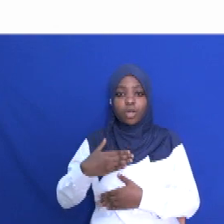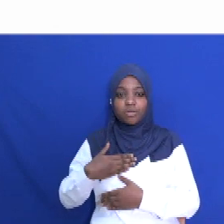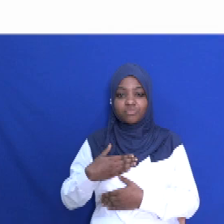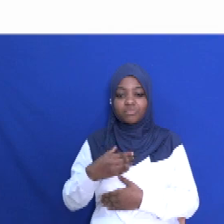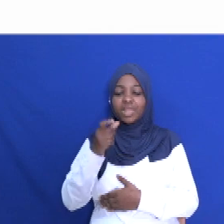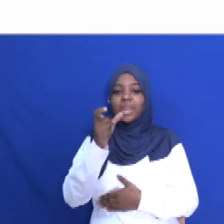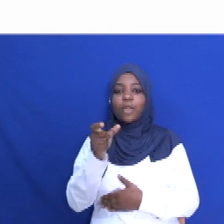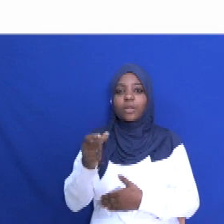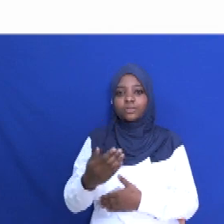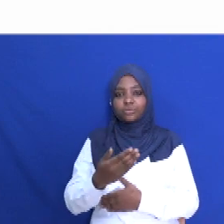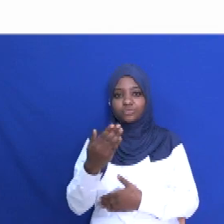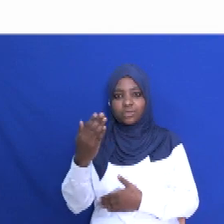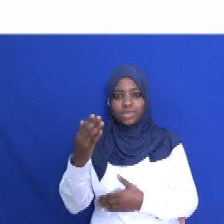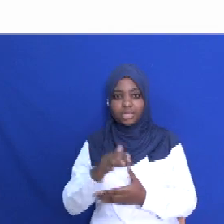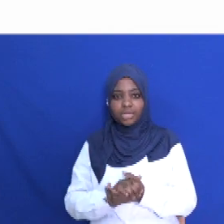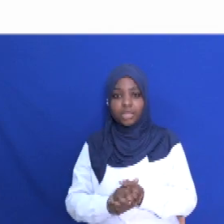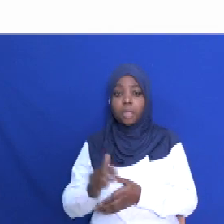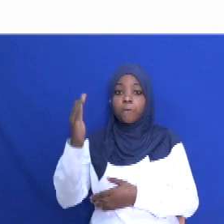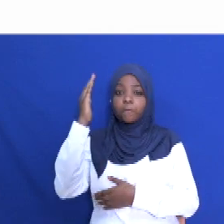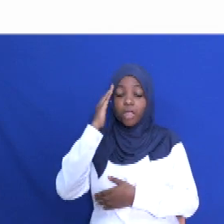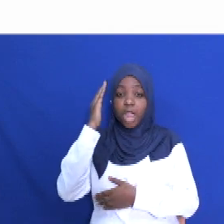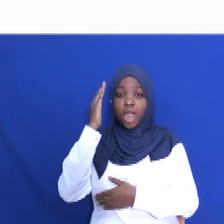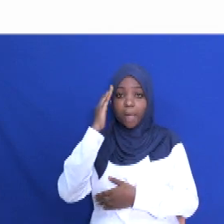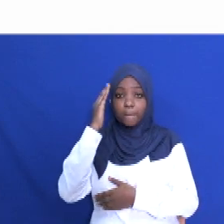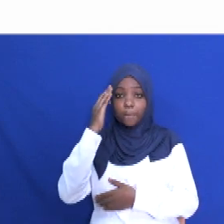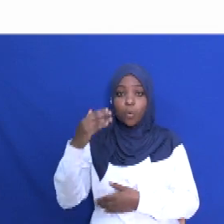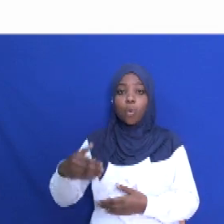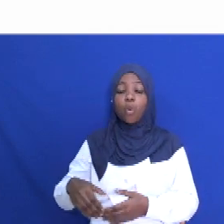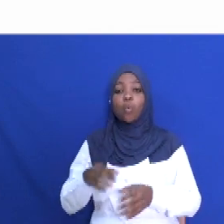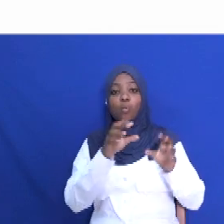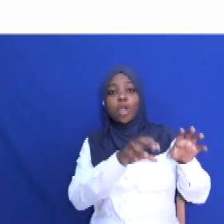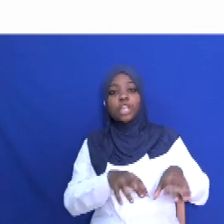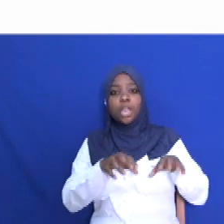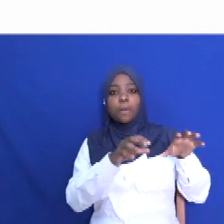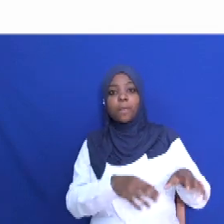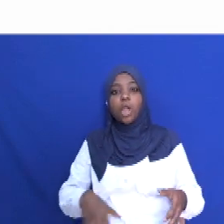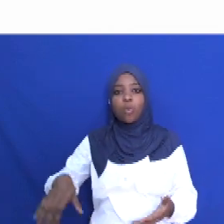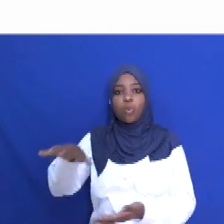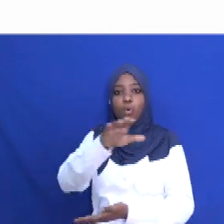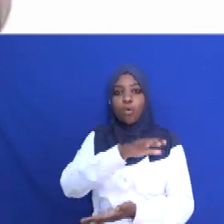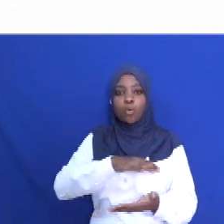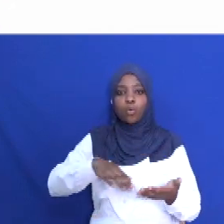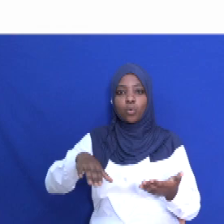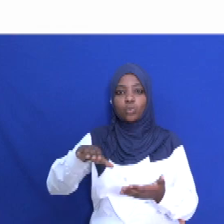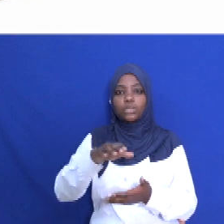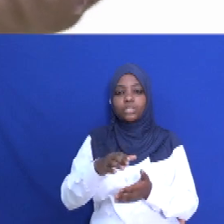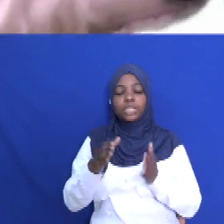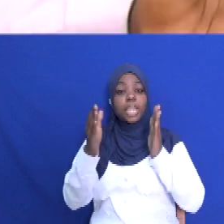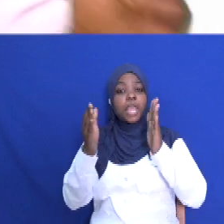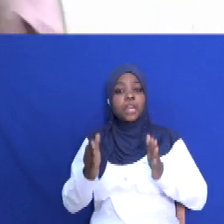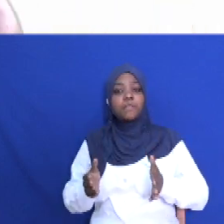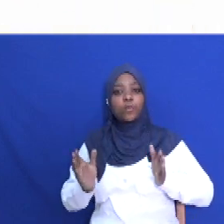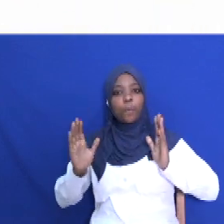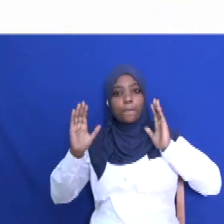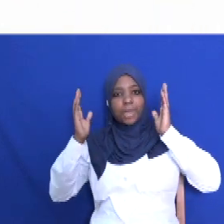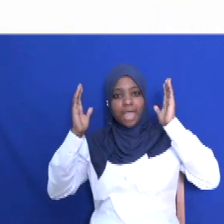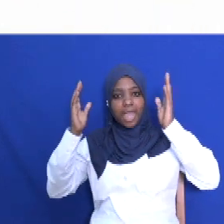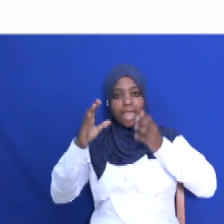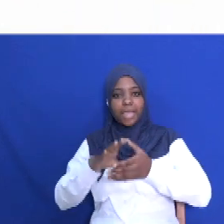all animals are organisms. They need love, care, and